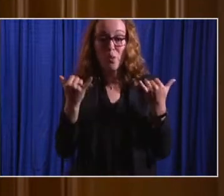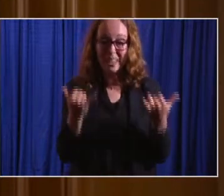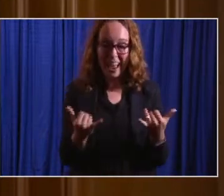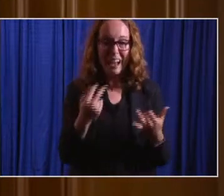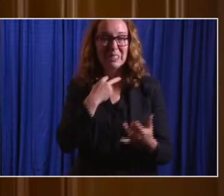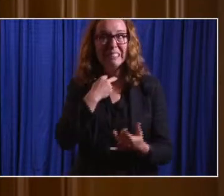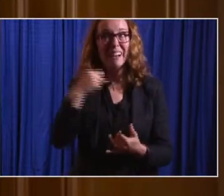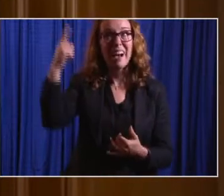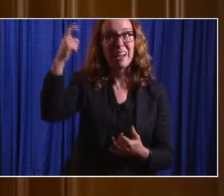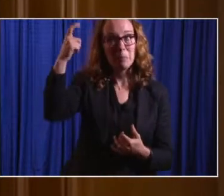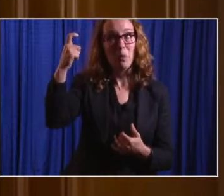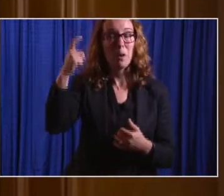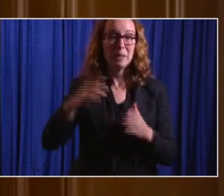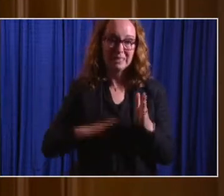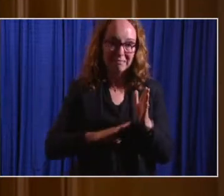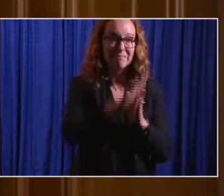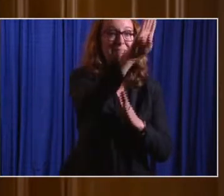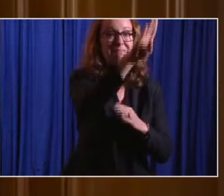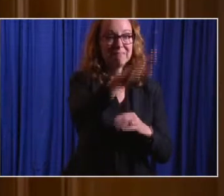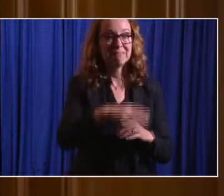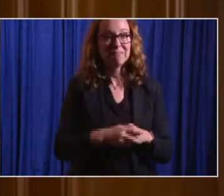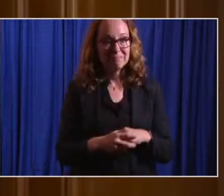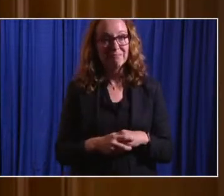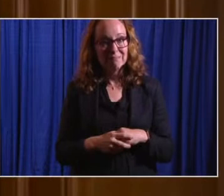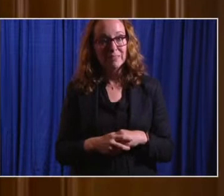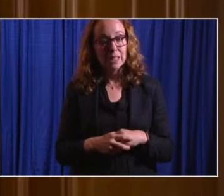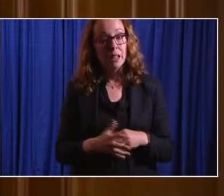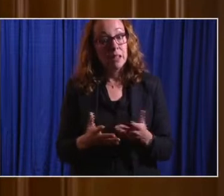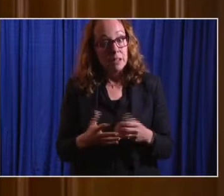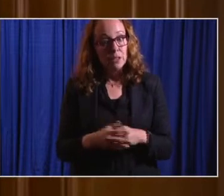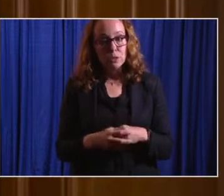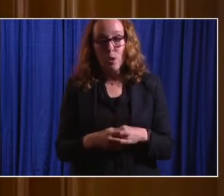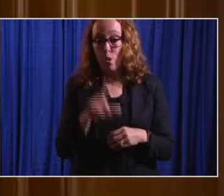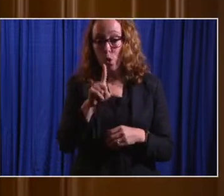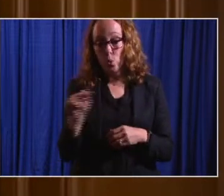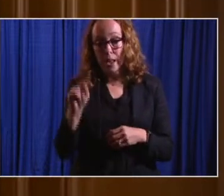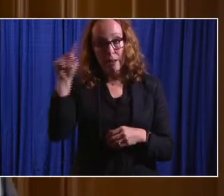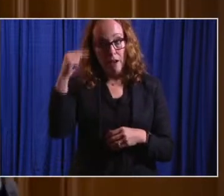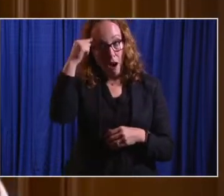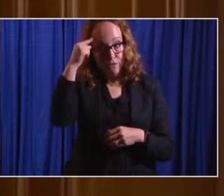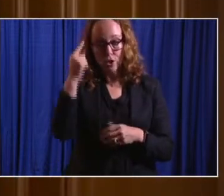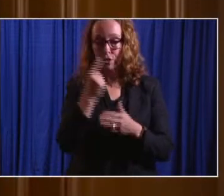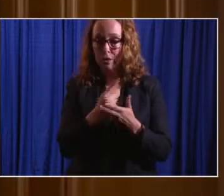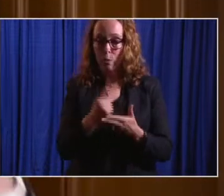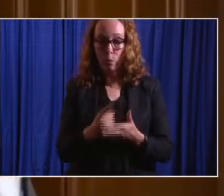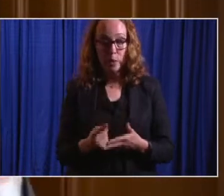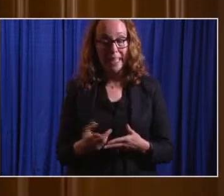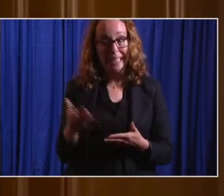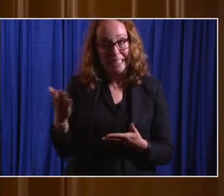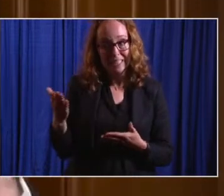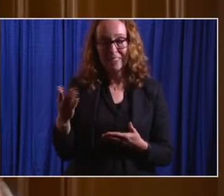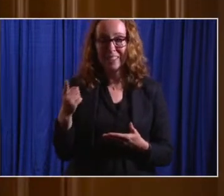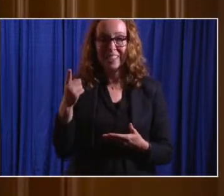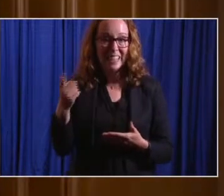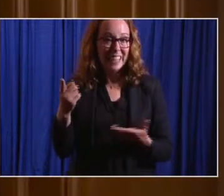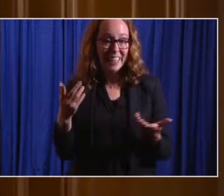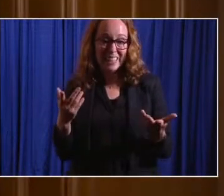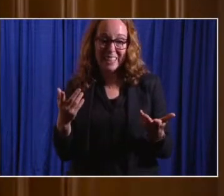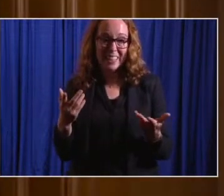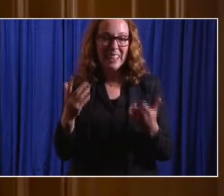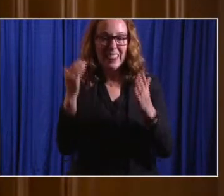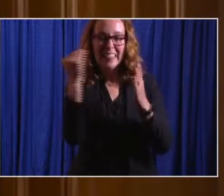problem out there. And as Lieutenant Governor, goes through almost every week, he lists, doesn't list them all, but tells how